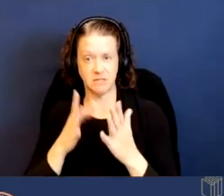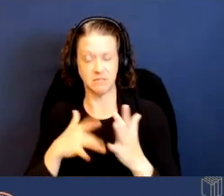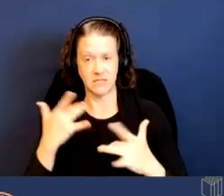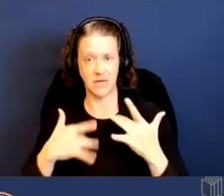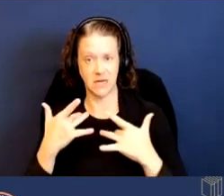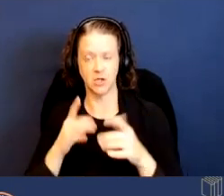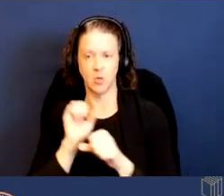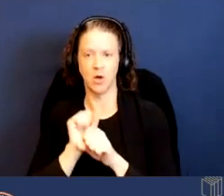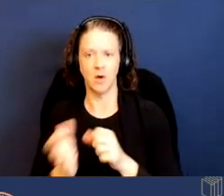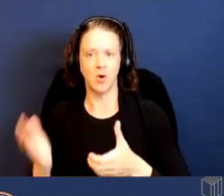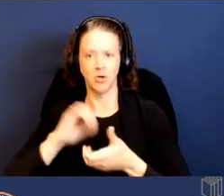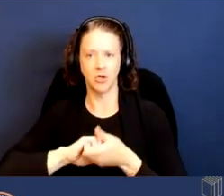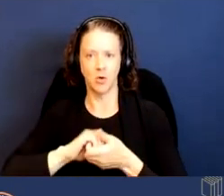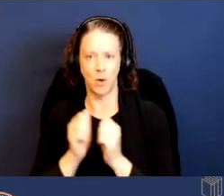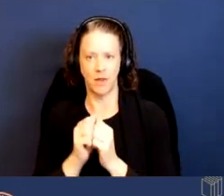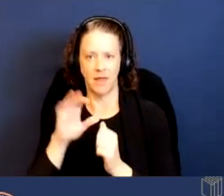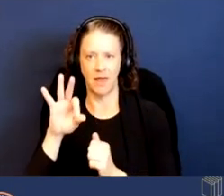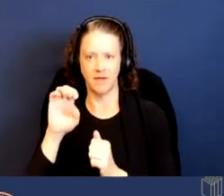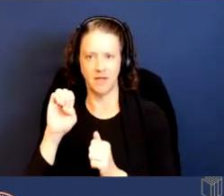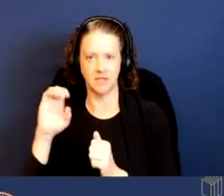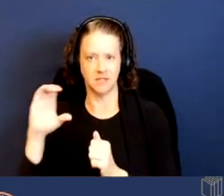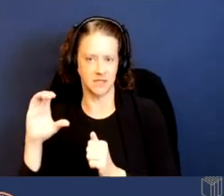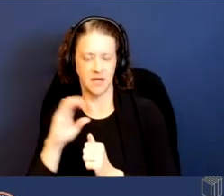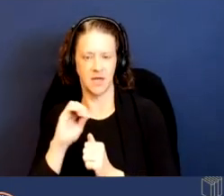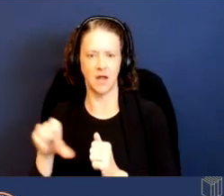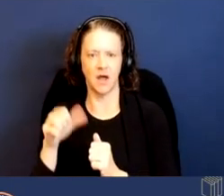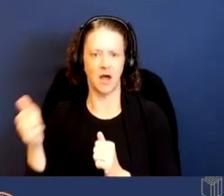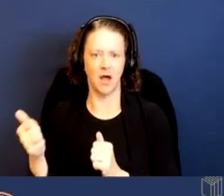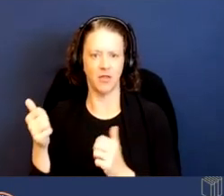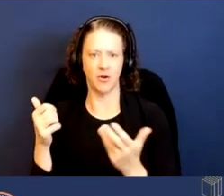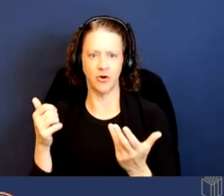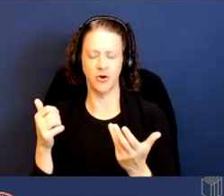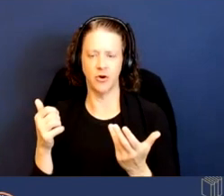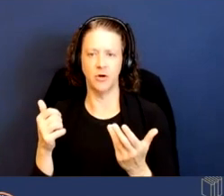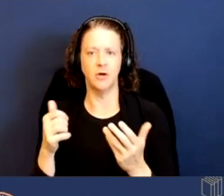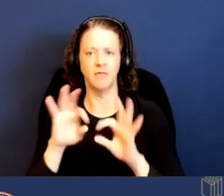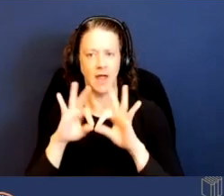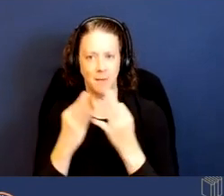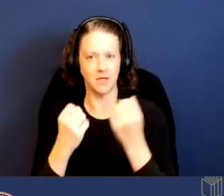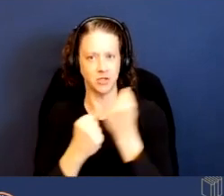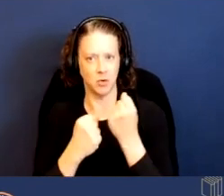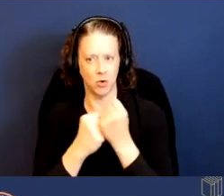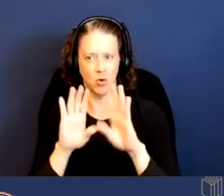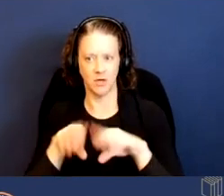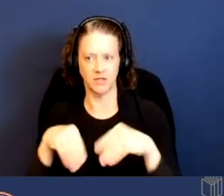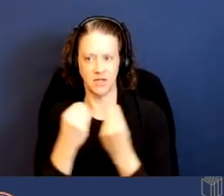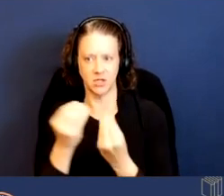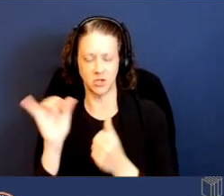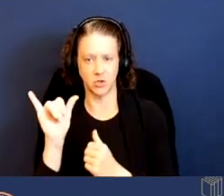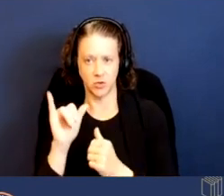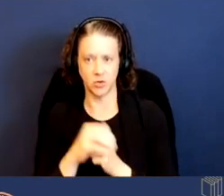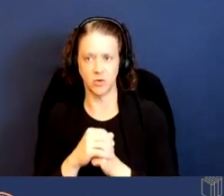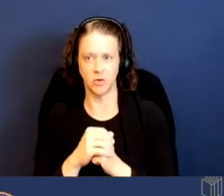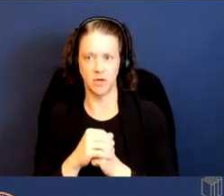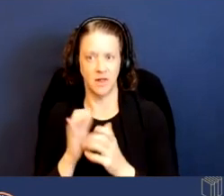in partnerships with our FECs and other family support or organizations as well, as that's also, I